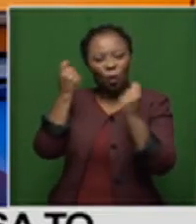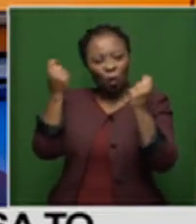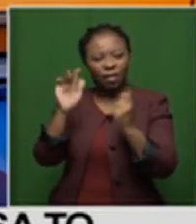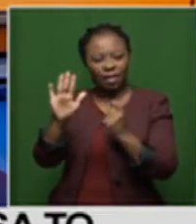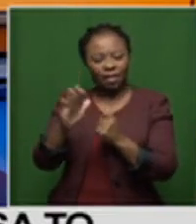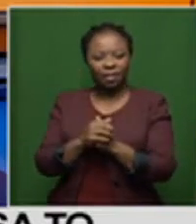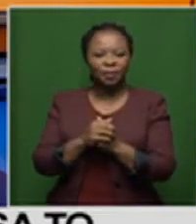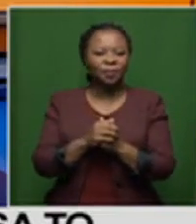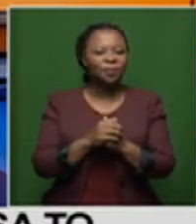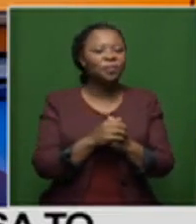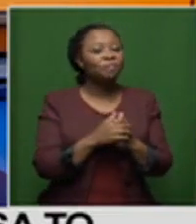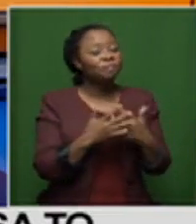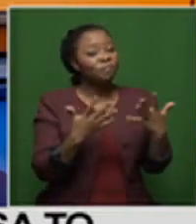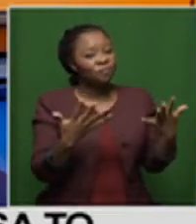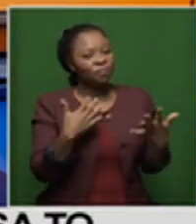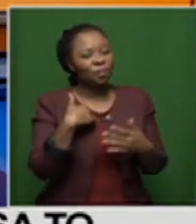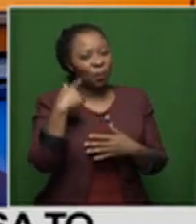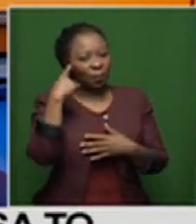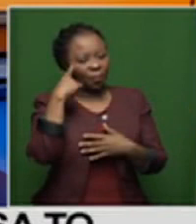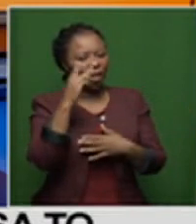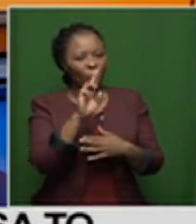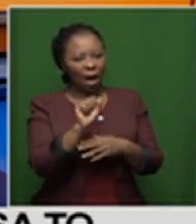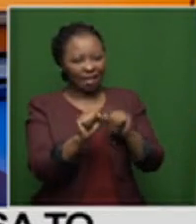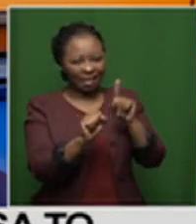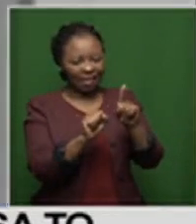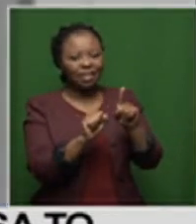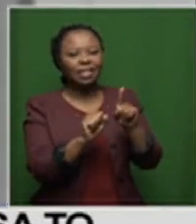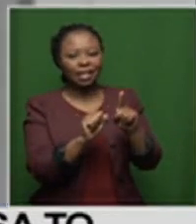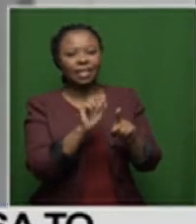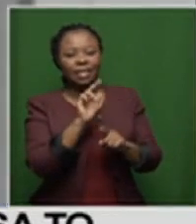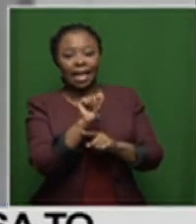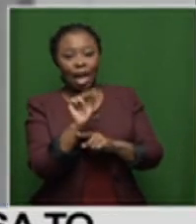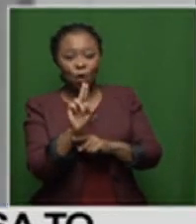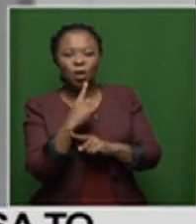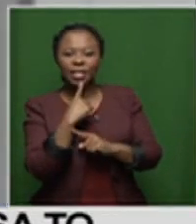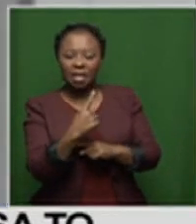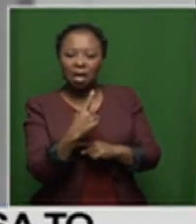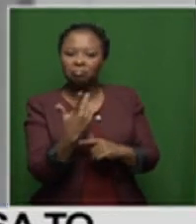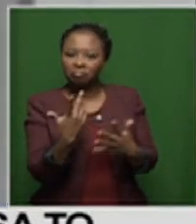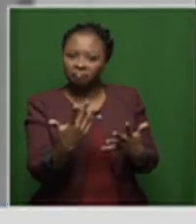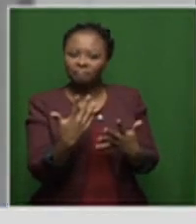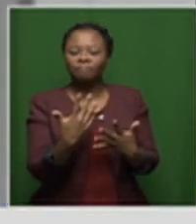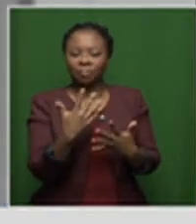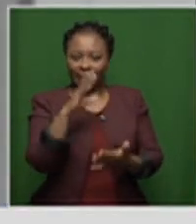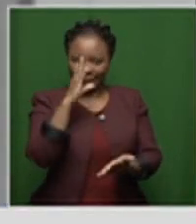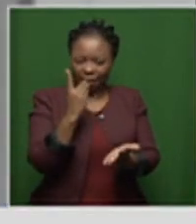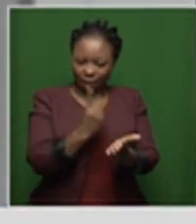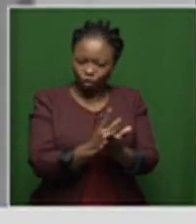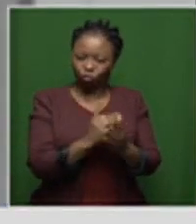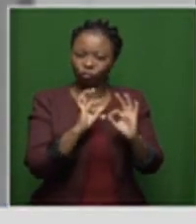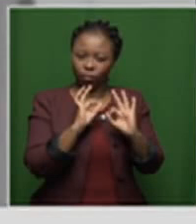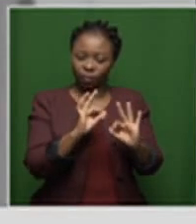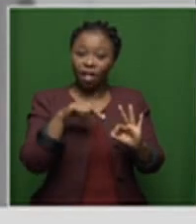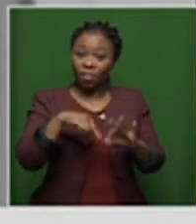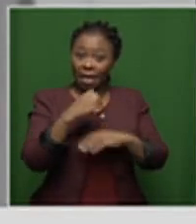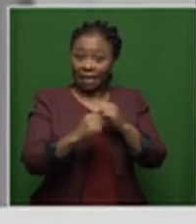Well, I think the United Nations, the AU has made a conscious decision that